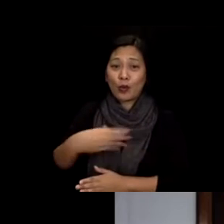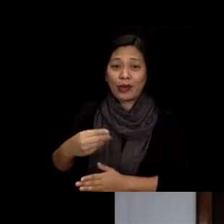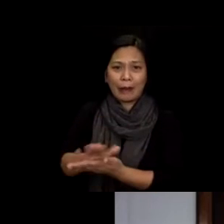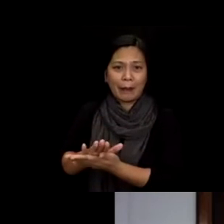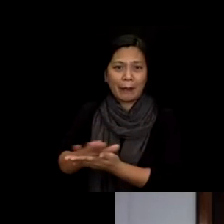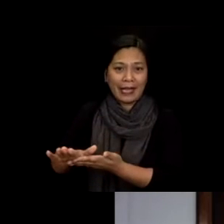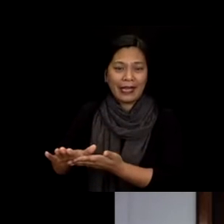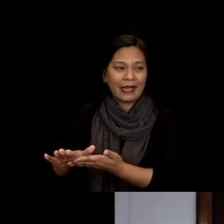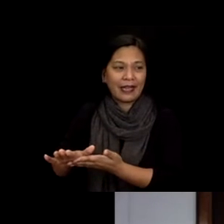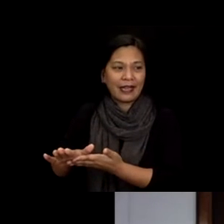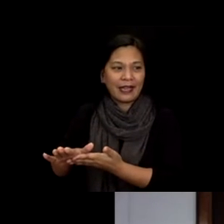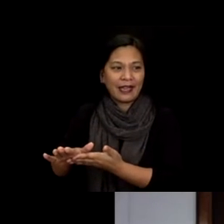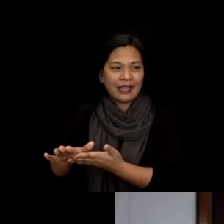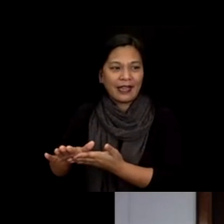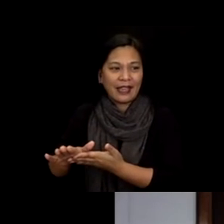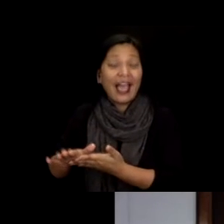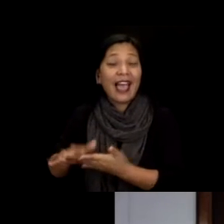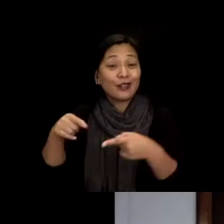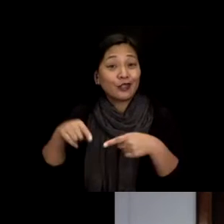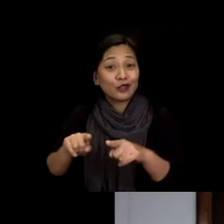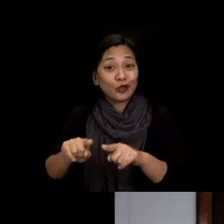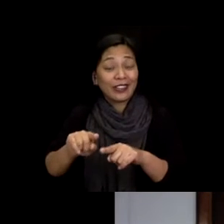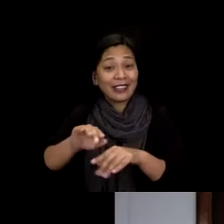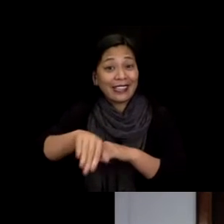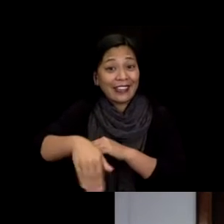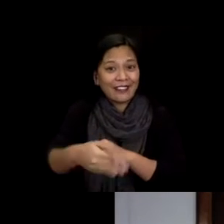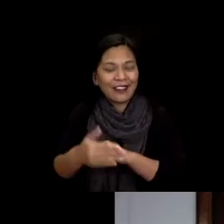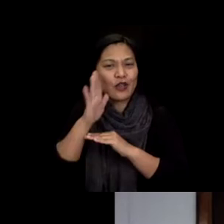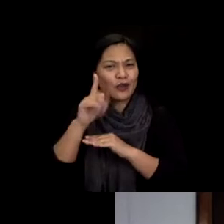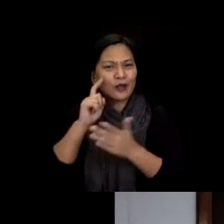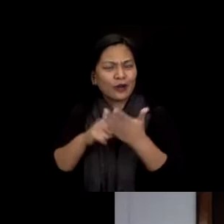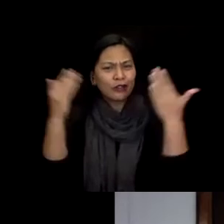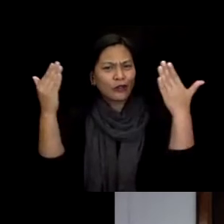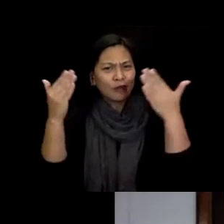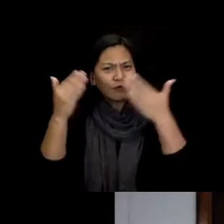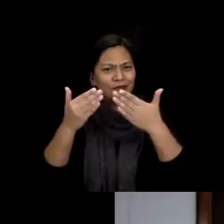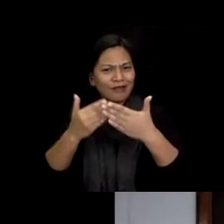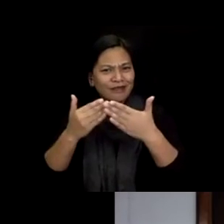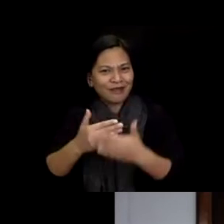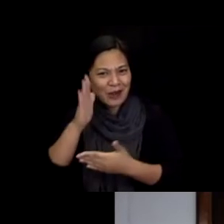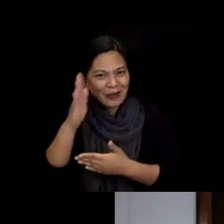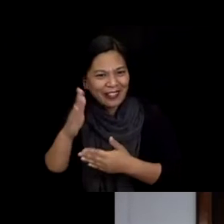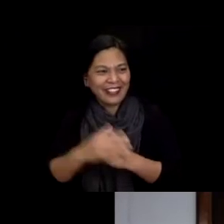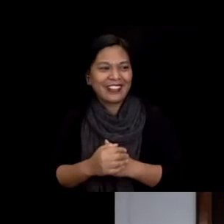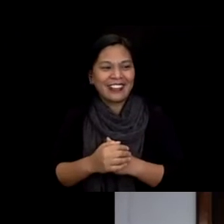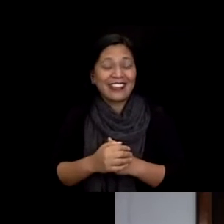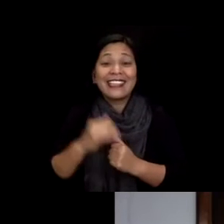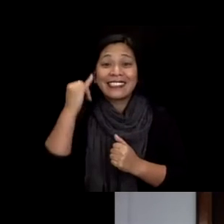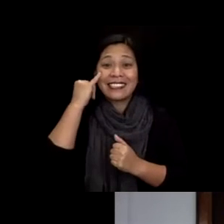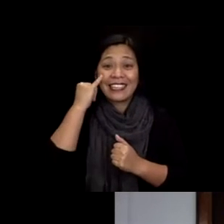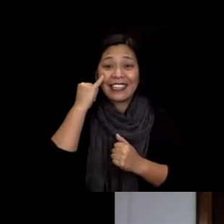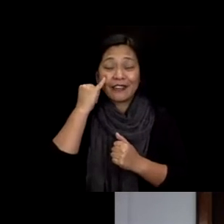may become darker and darker as the night comes. And so if I mute myself and I